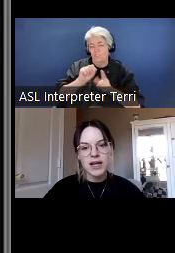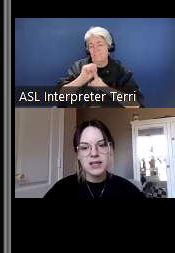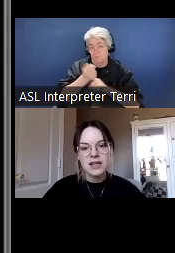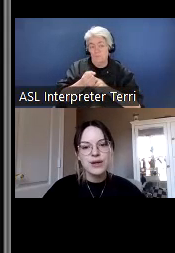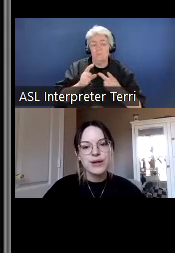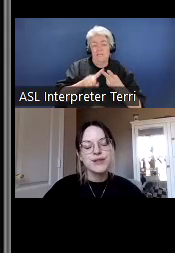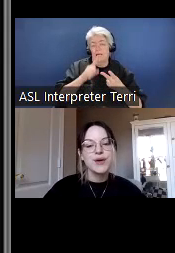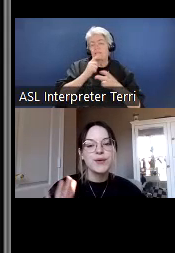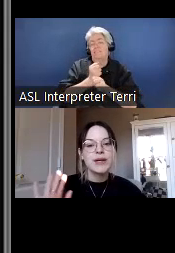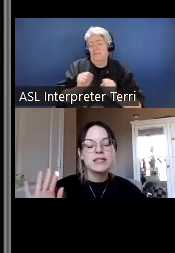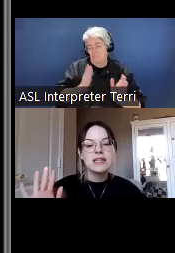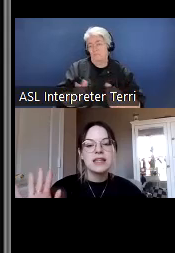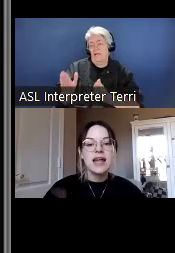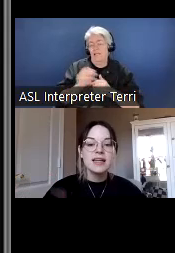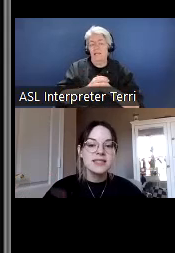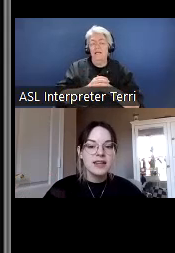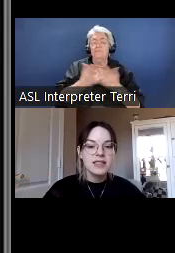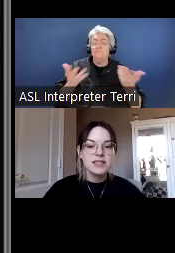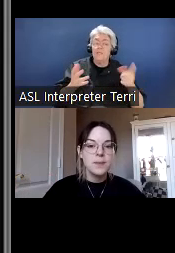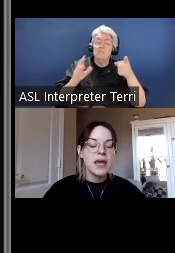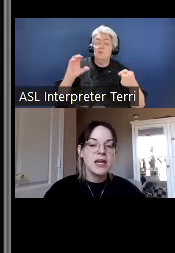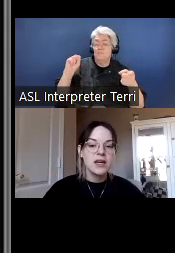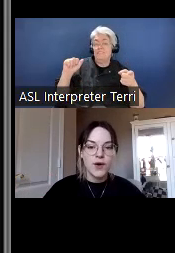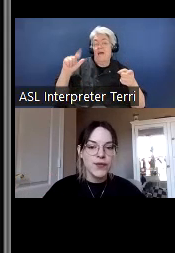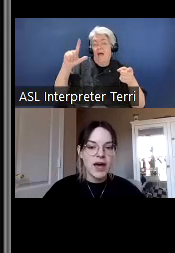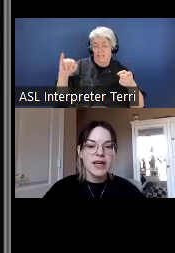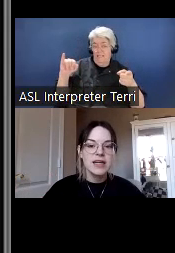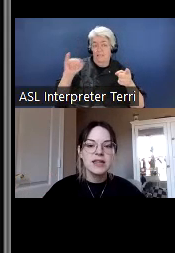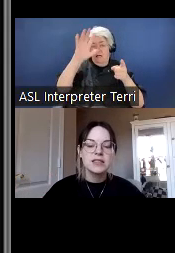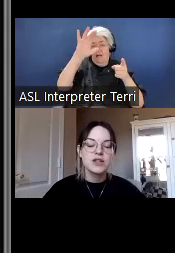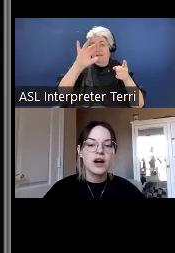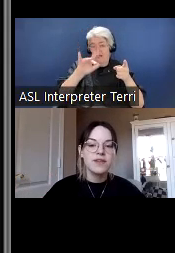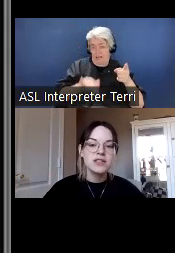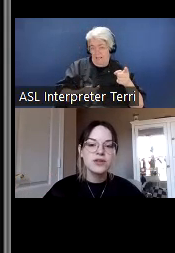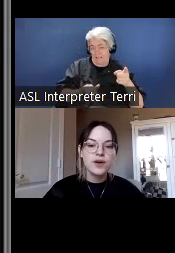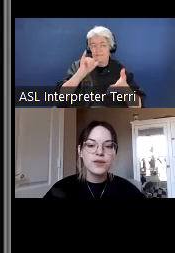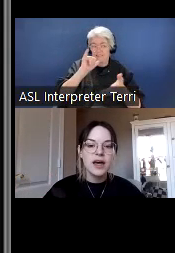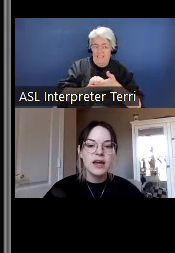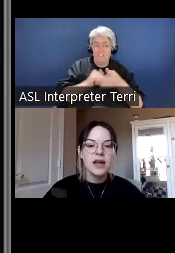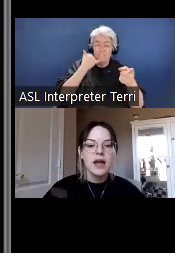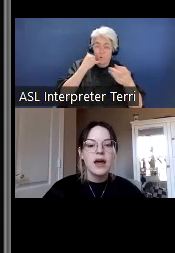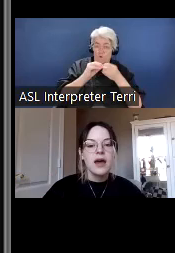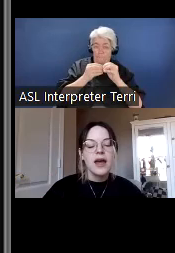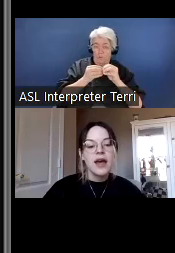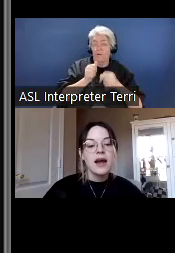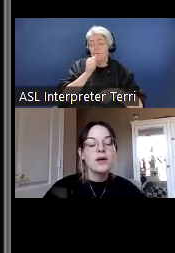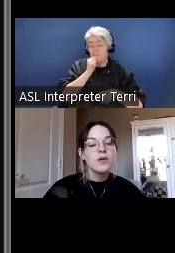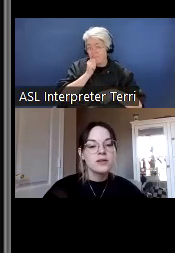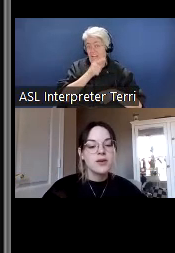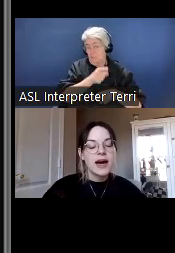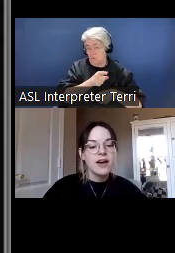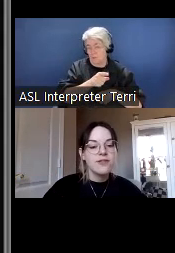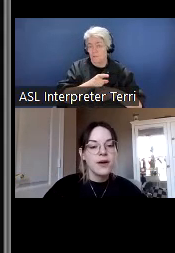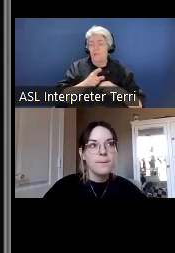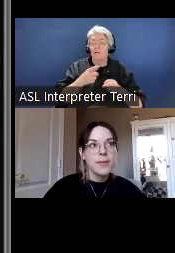survivors as well. So that is Sally's main phone line. That's our confidential phone line. And I